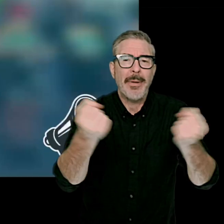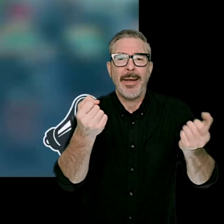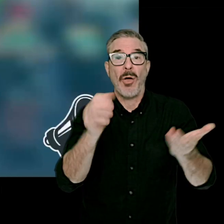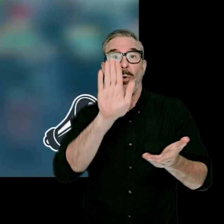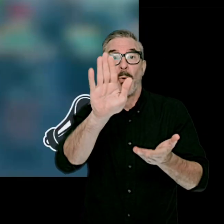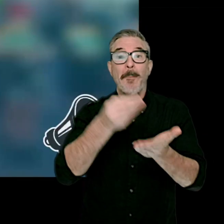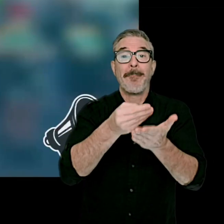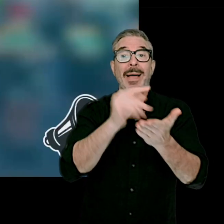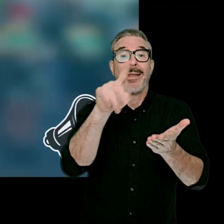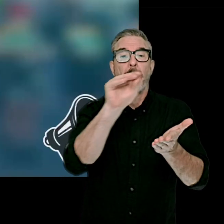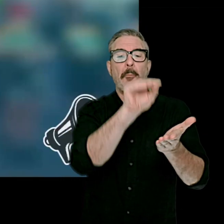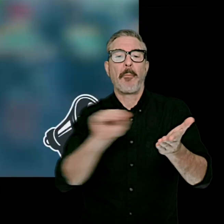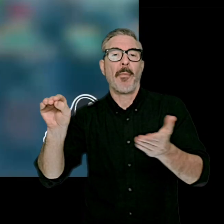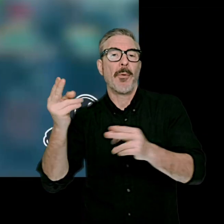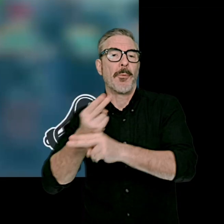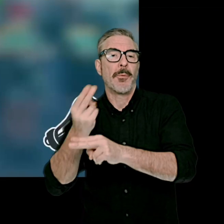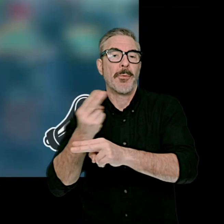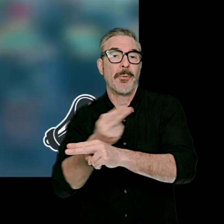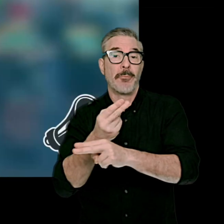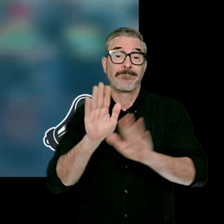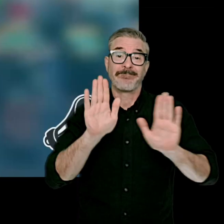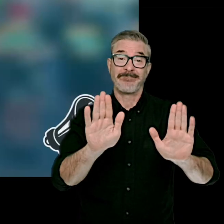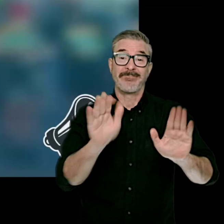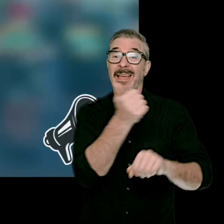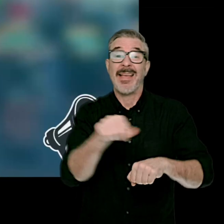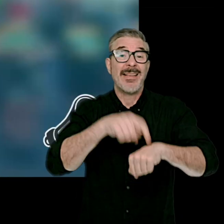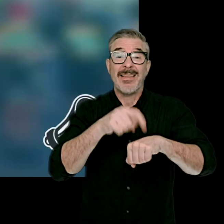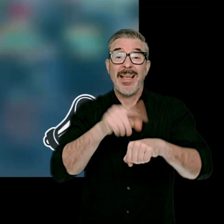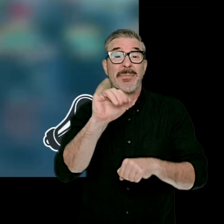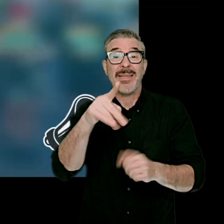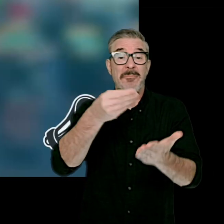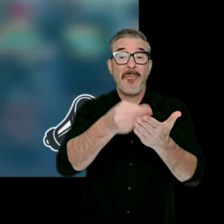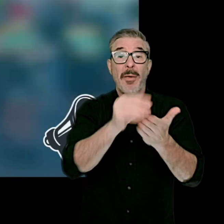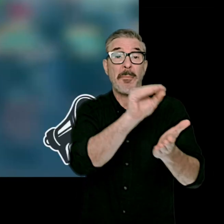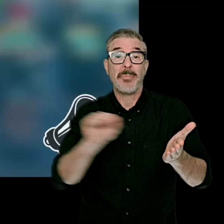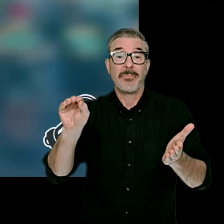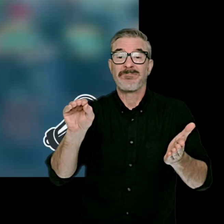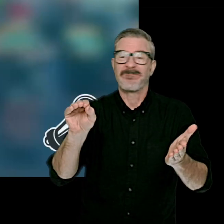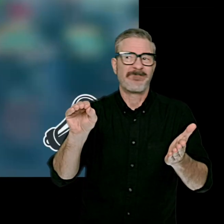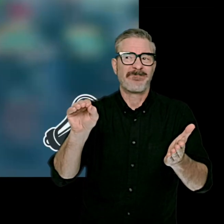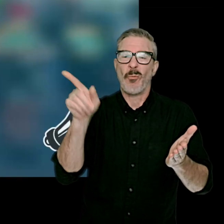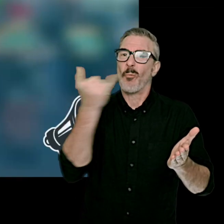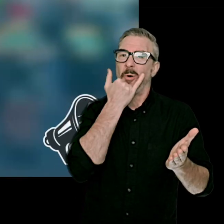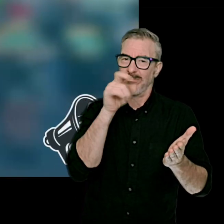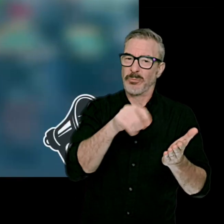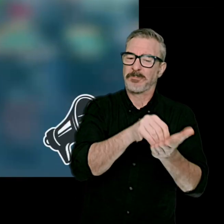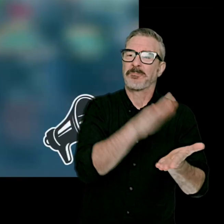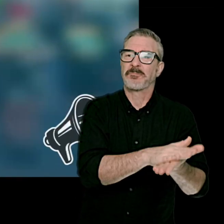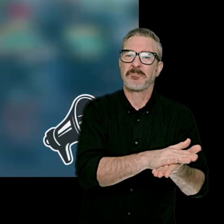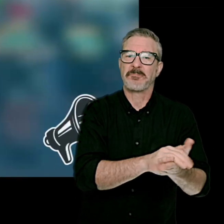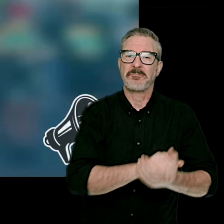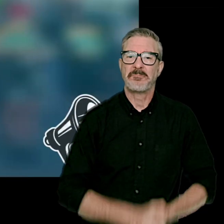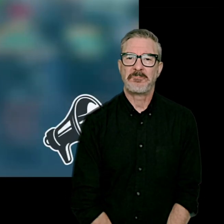say food mistakes or broken dishes come from your tips. And if you notice your employer takes an amount of